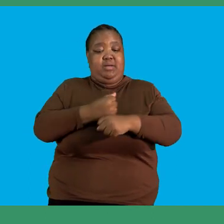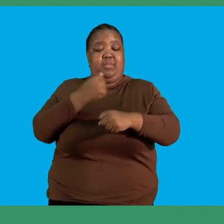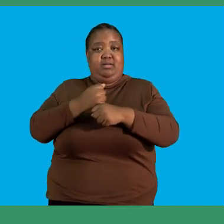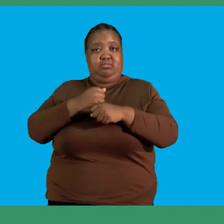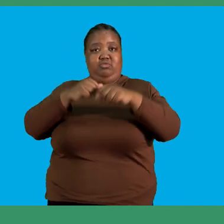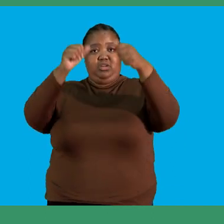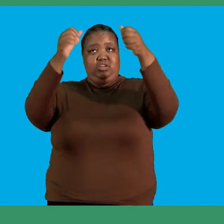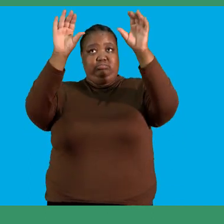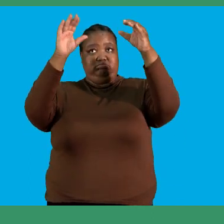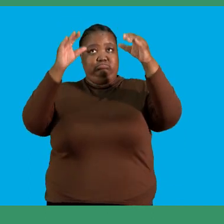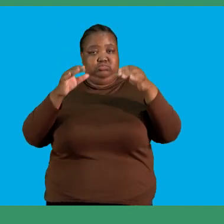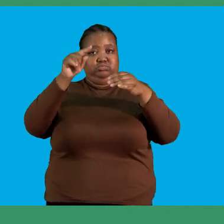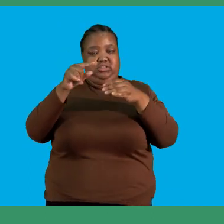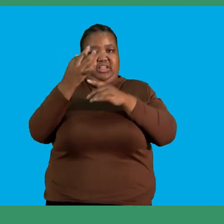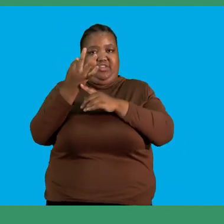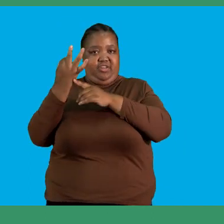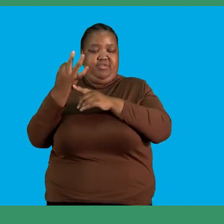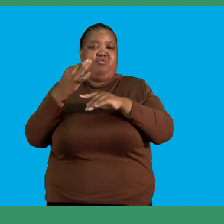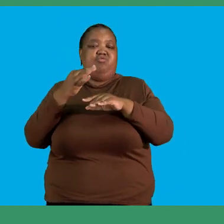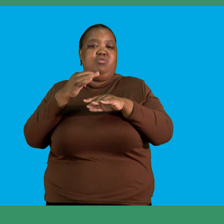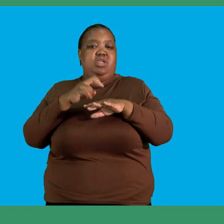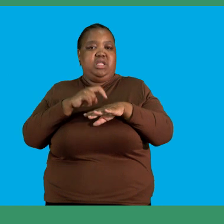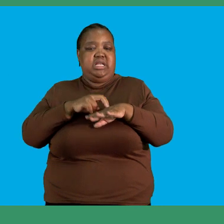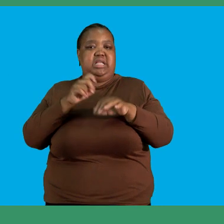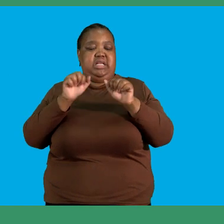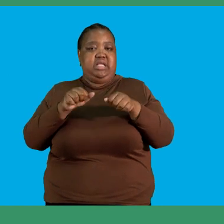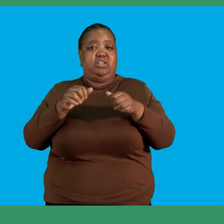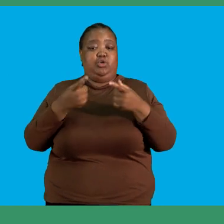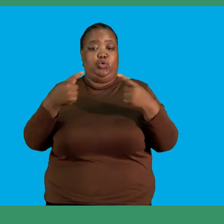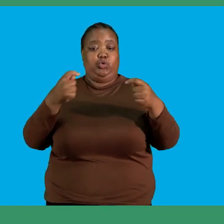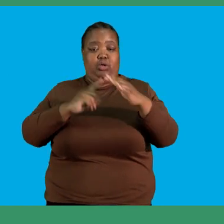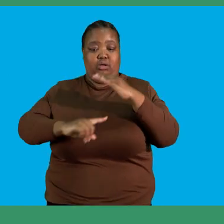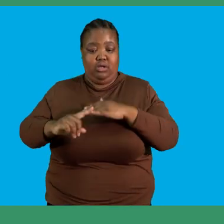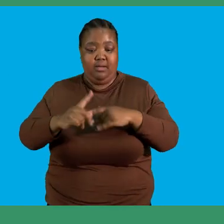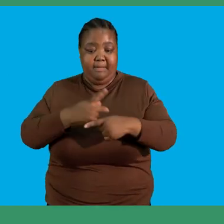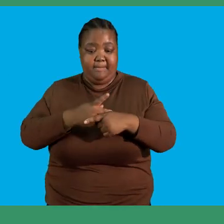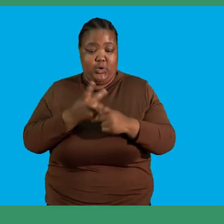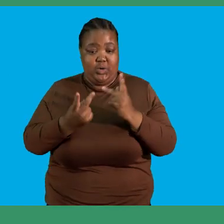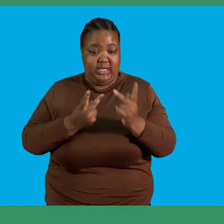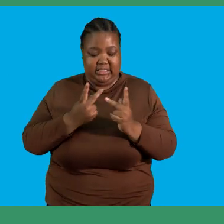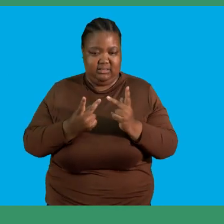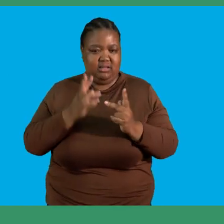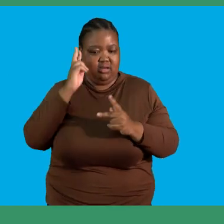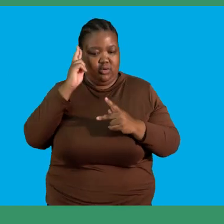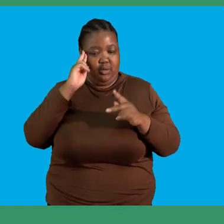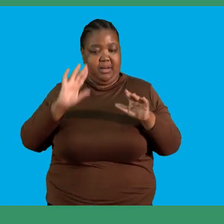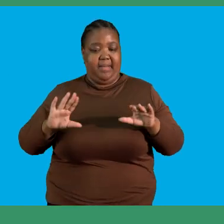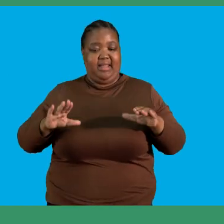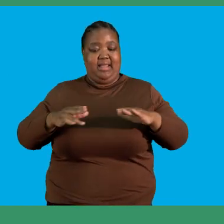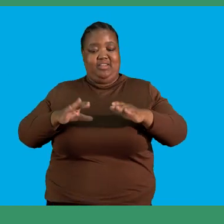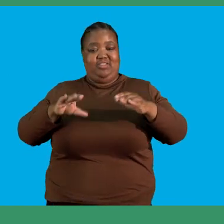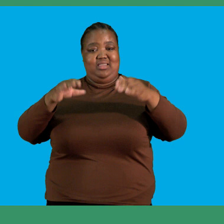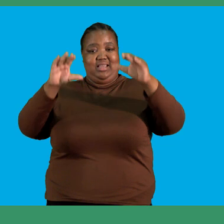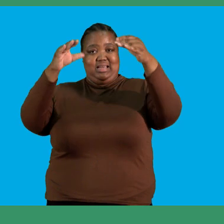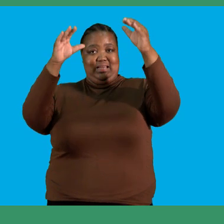see products in the store that you are already buying, you must remember that they went through the different